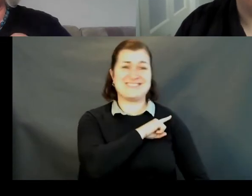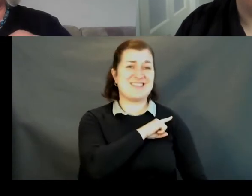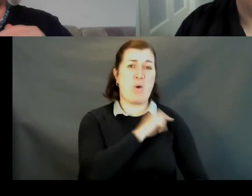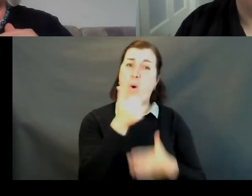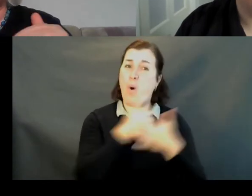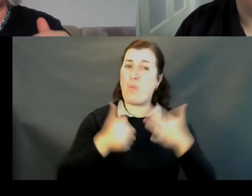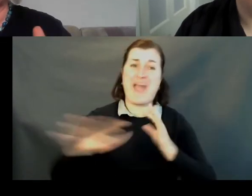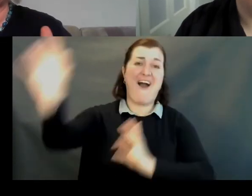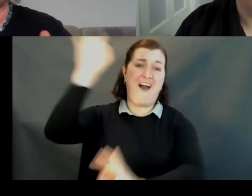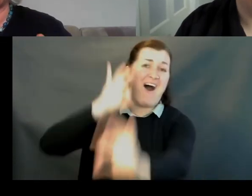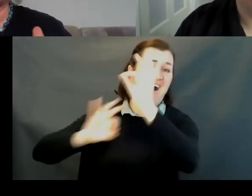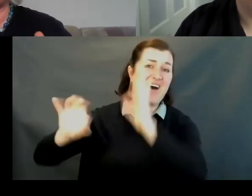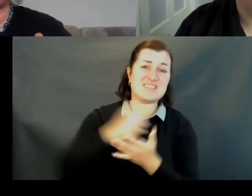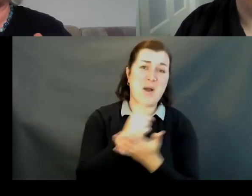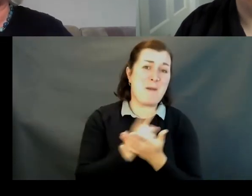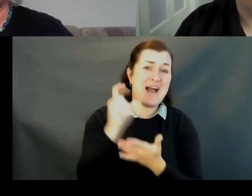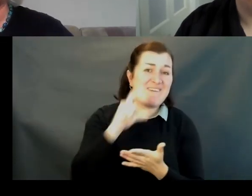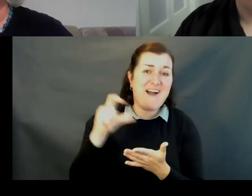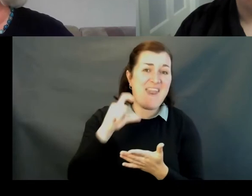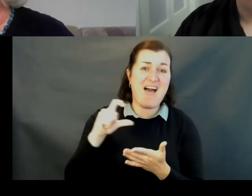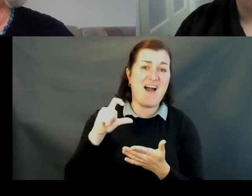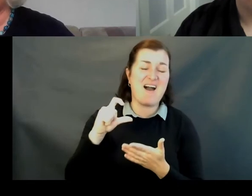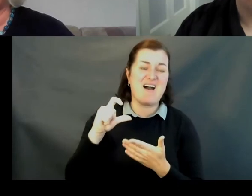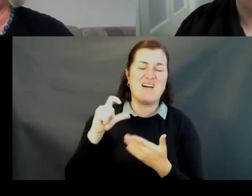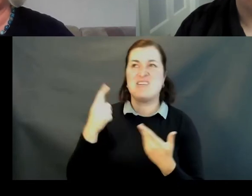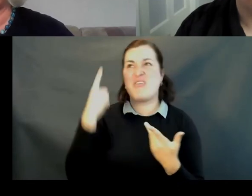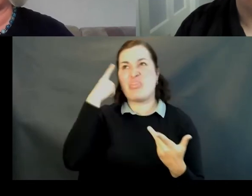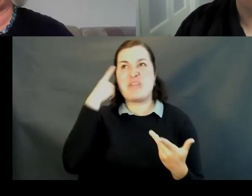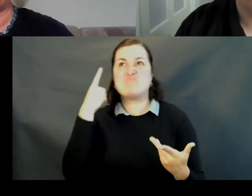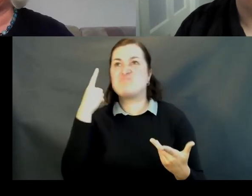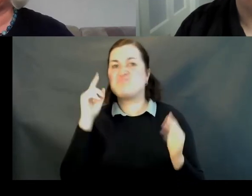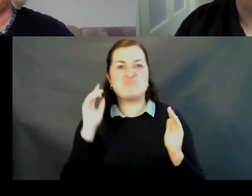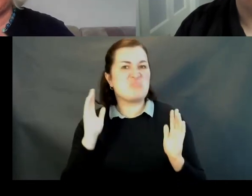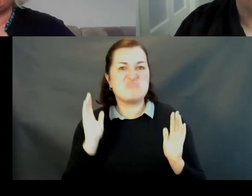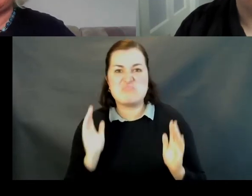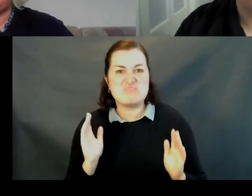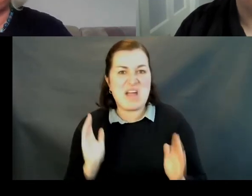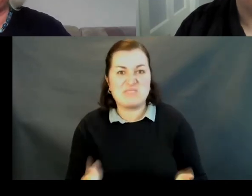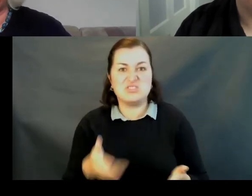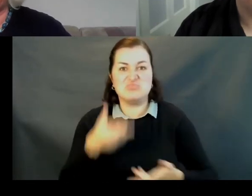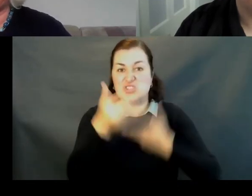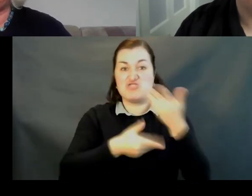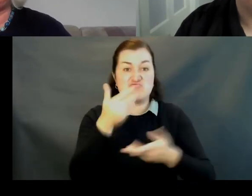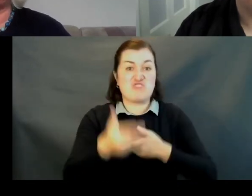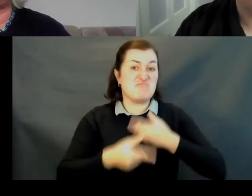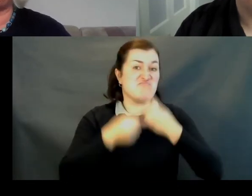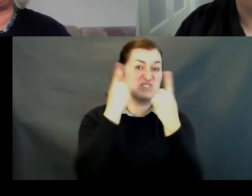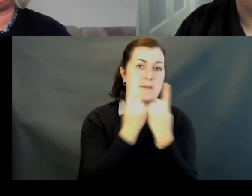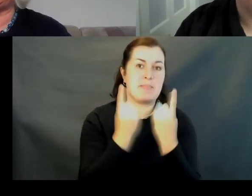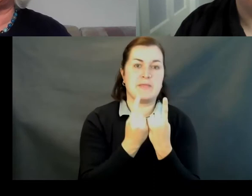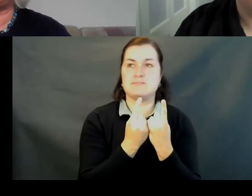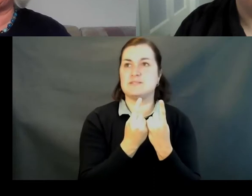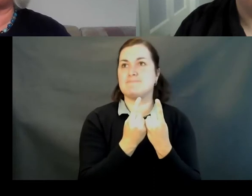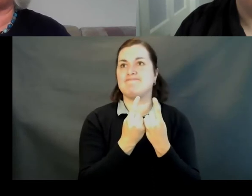sense that you don't have to describe some things because A, people will know about them, it'll be obvious. B, it's